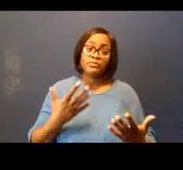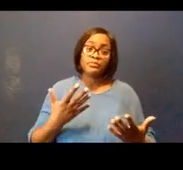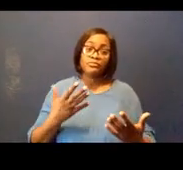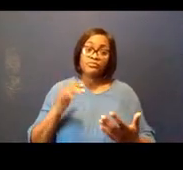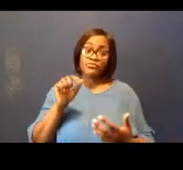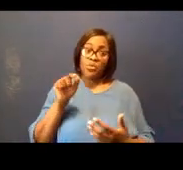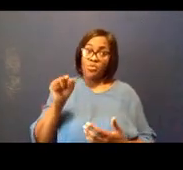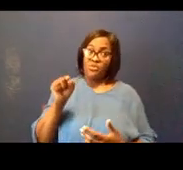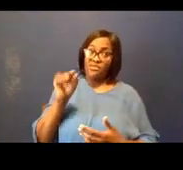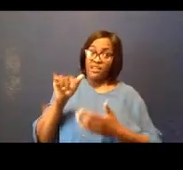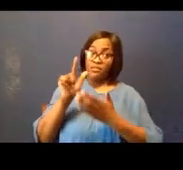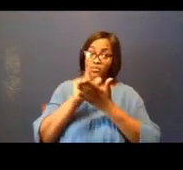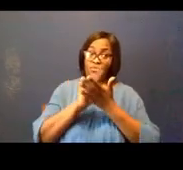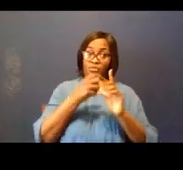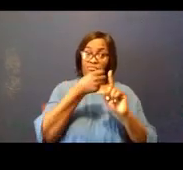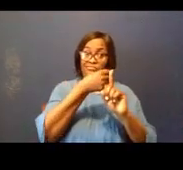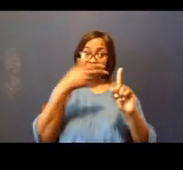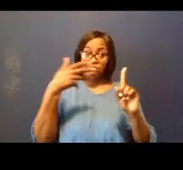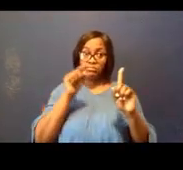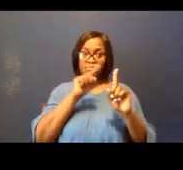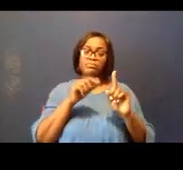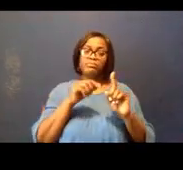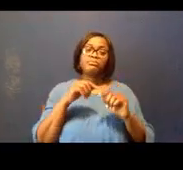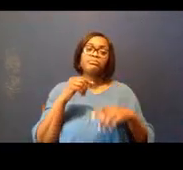before 1988,